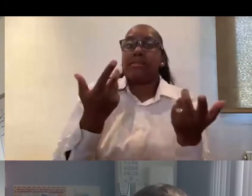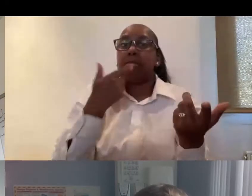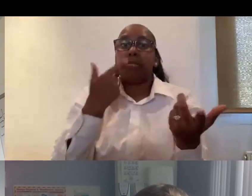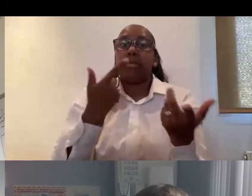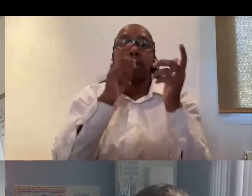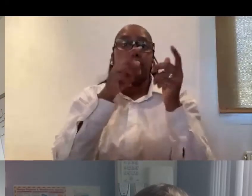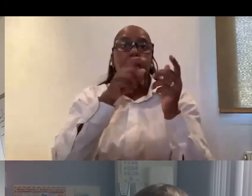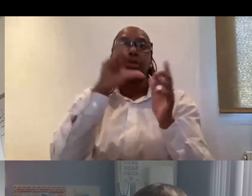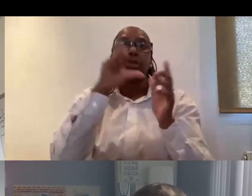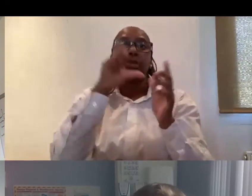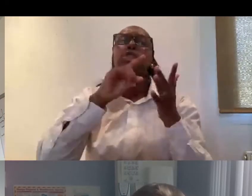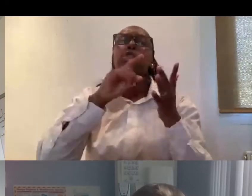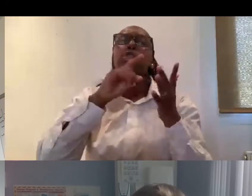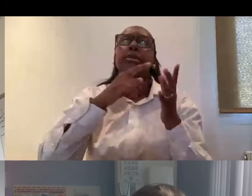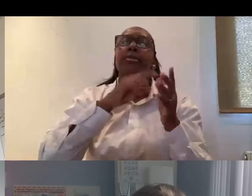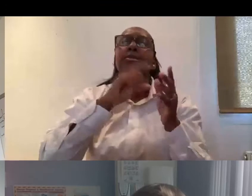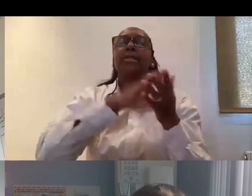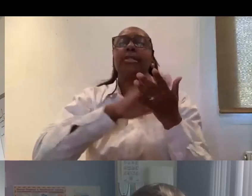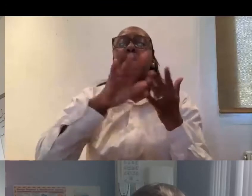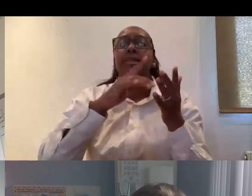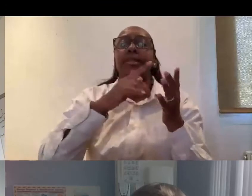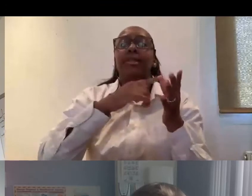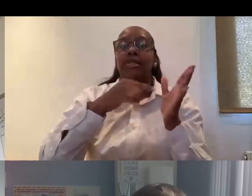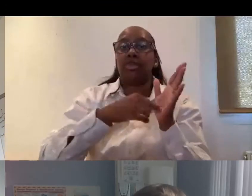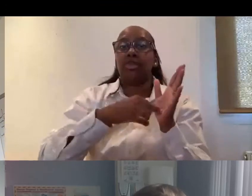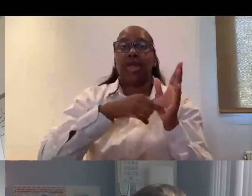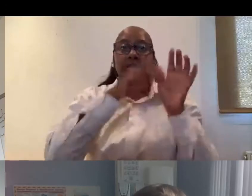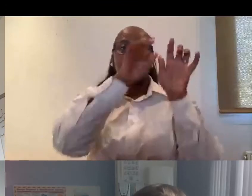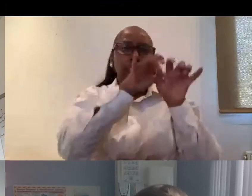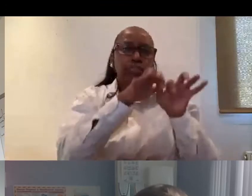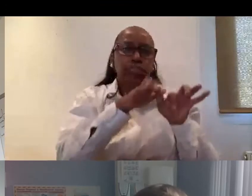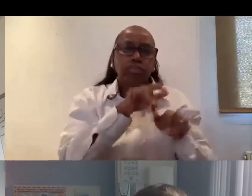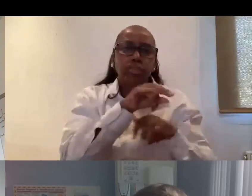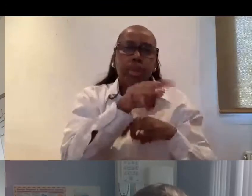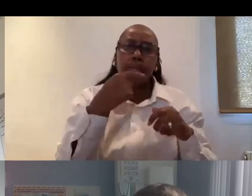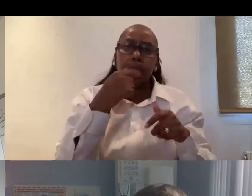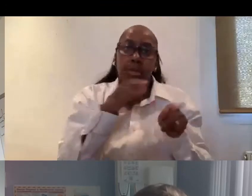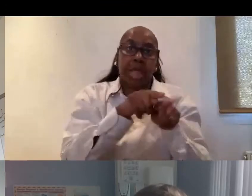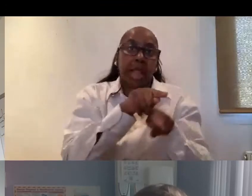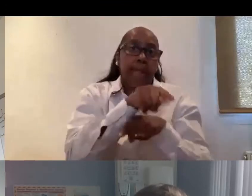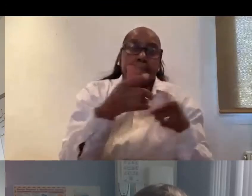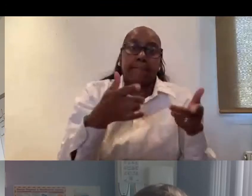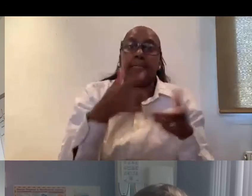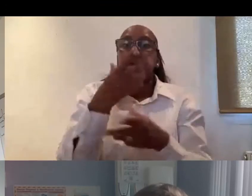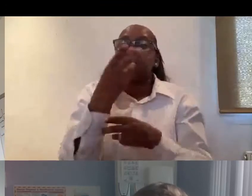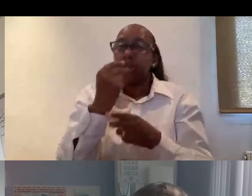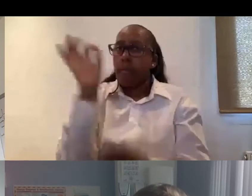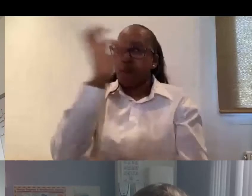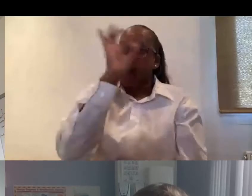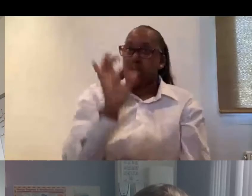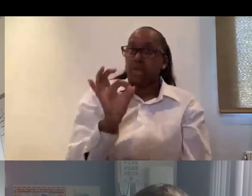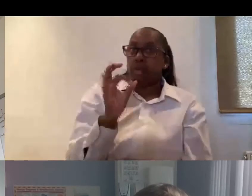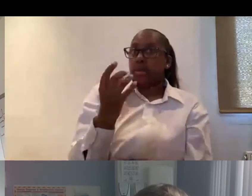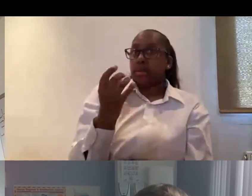share them via voice call on audio if you are unable to use the chat. We have had some questions come in